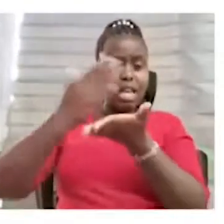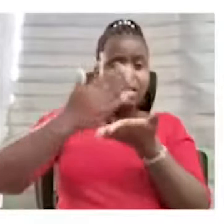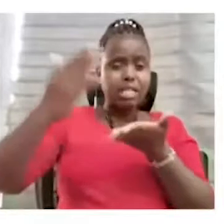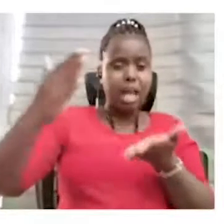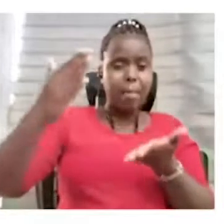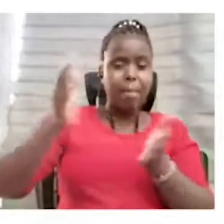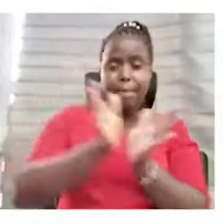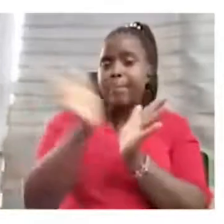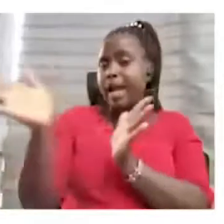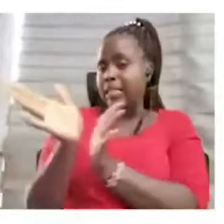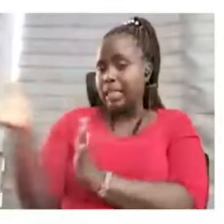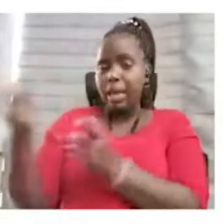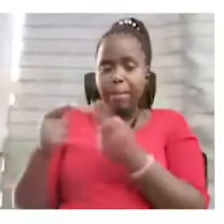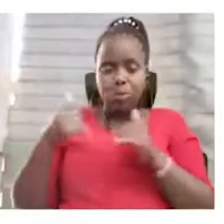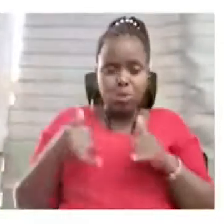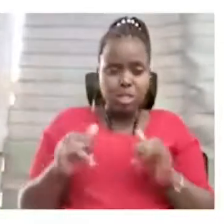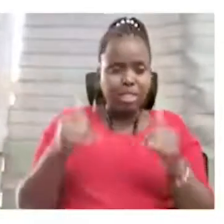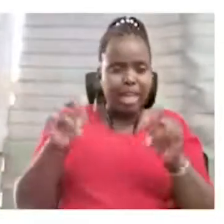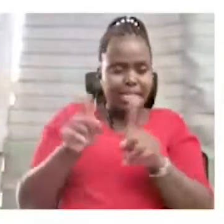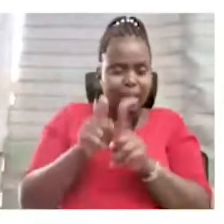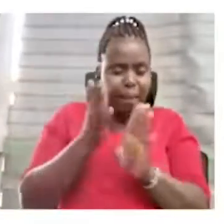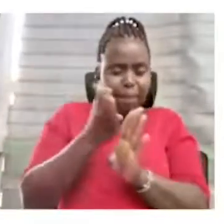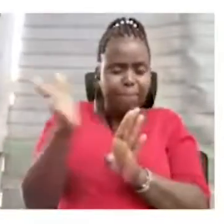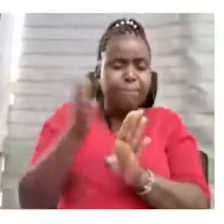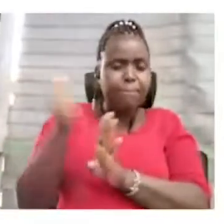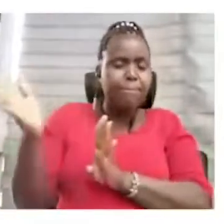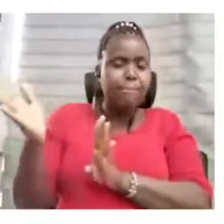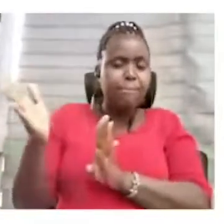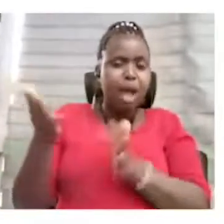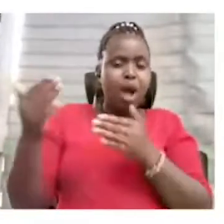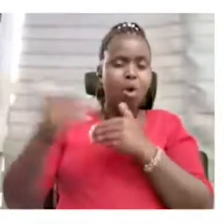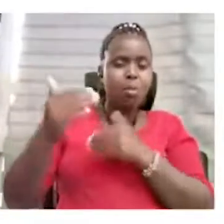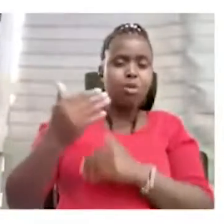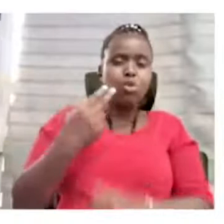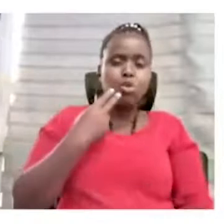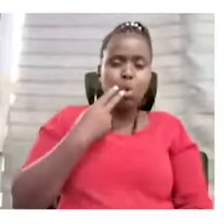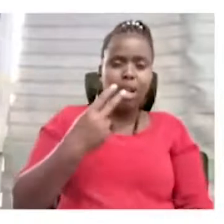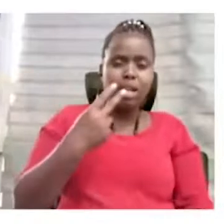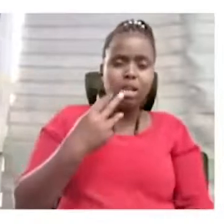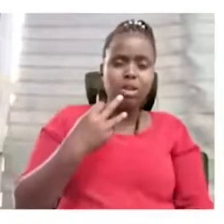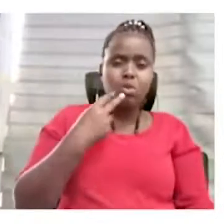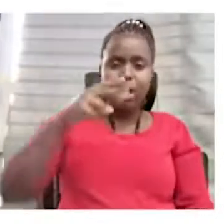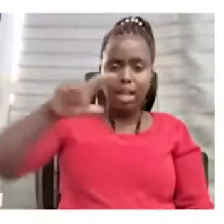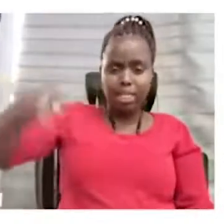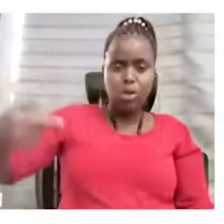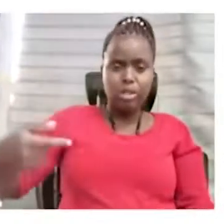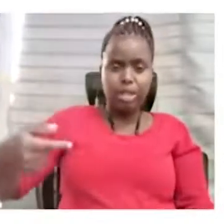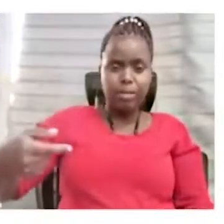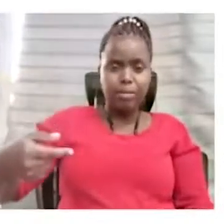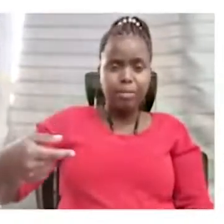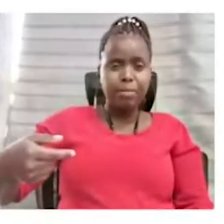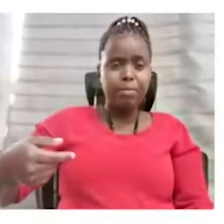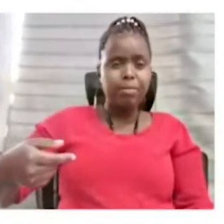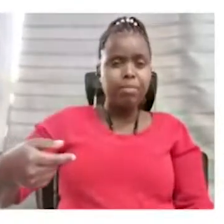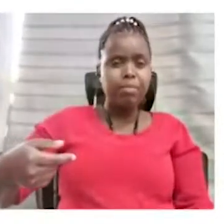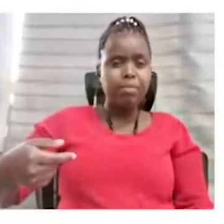now to well over 200,000 branches. We did substantially contribute to the COVID fund. But